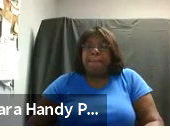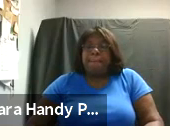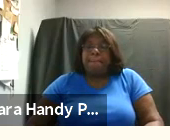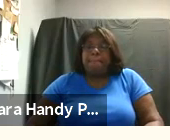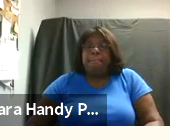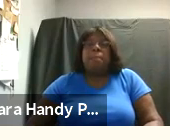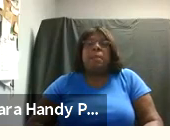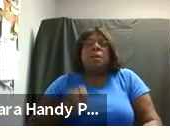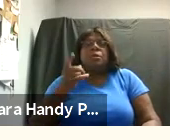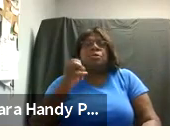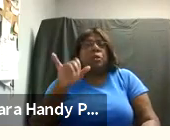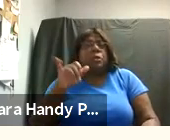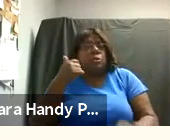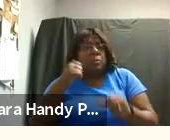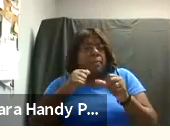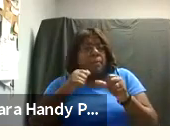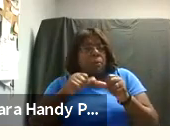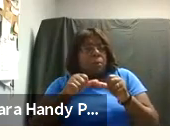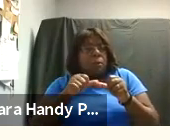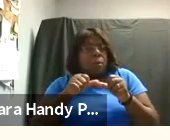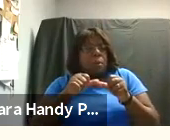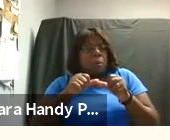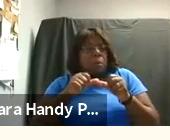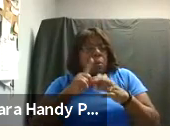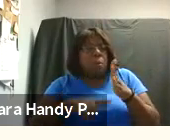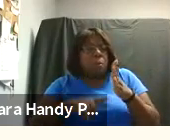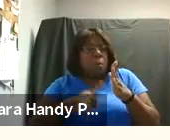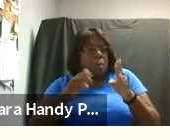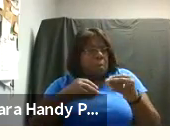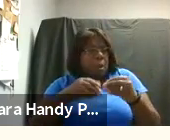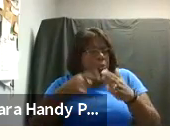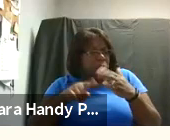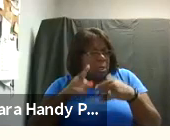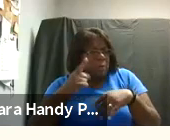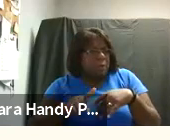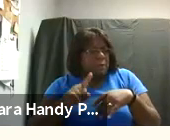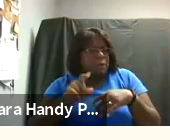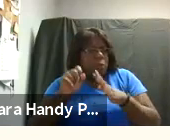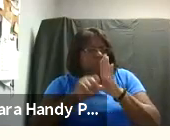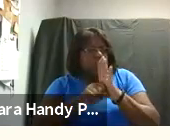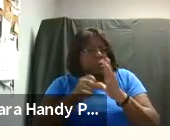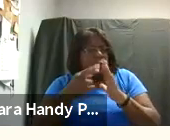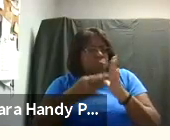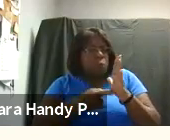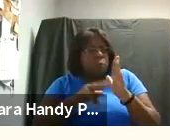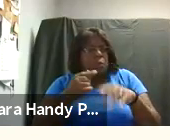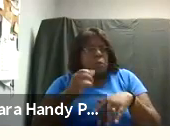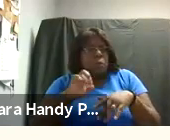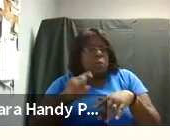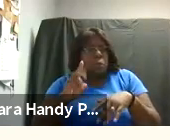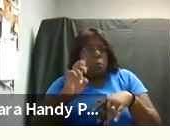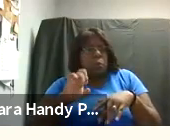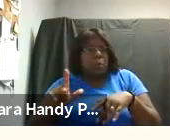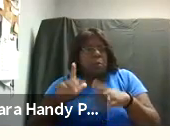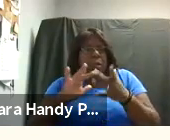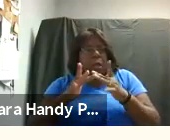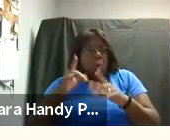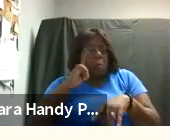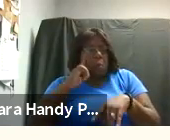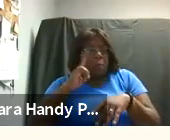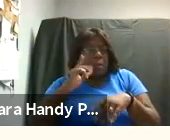Shirley, do you remember what box Sean checked as far as Senate Rules, Goodwill Network? We believe it was the